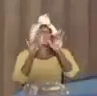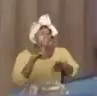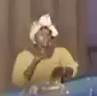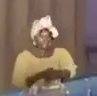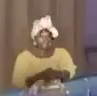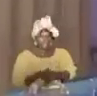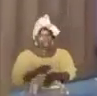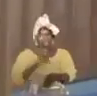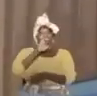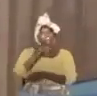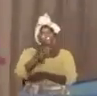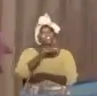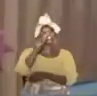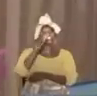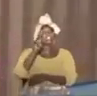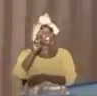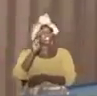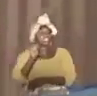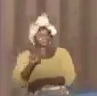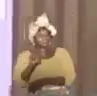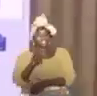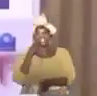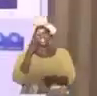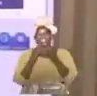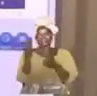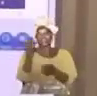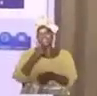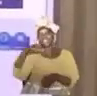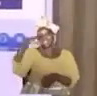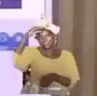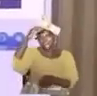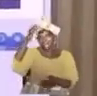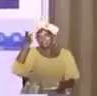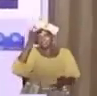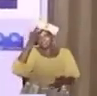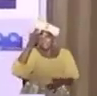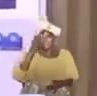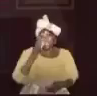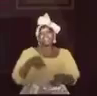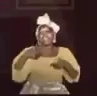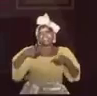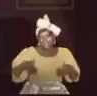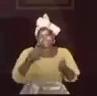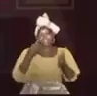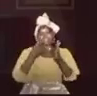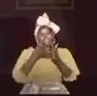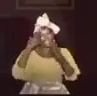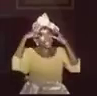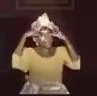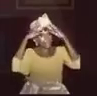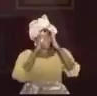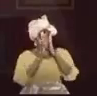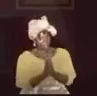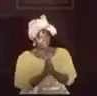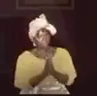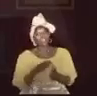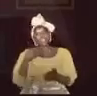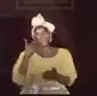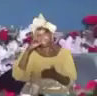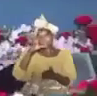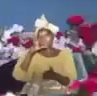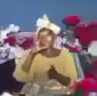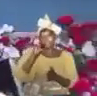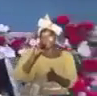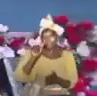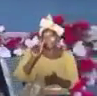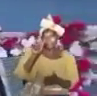verse 13. Is any man afflicted? He says, let him pray. Mark 11 and verse 24. It